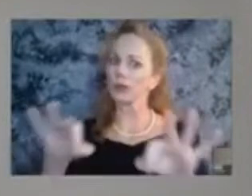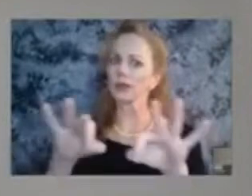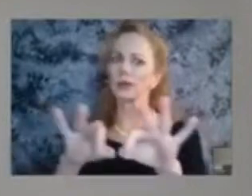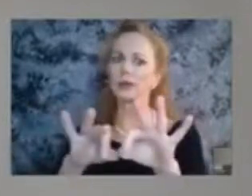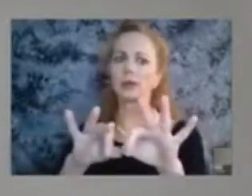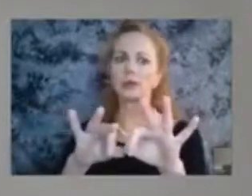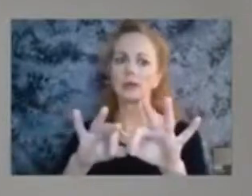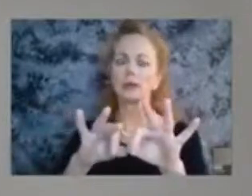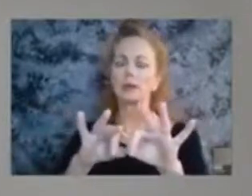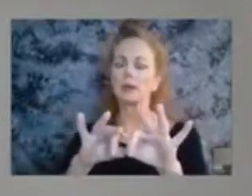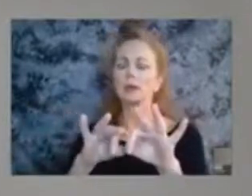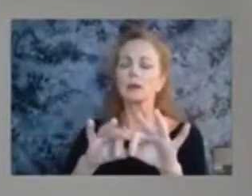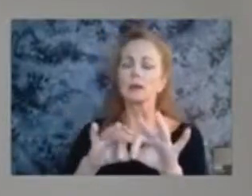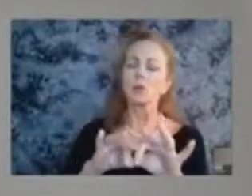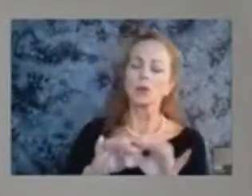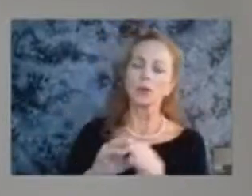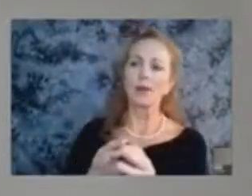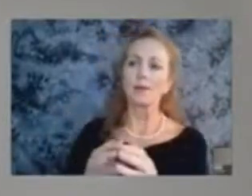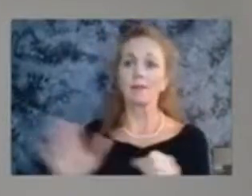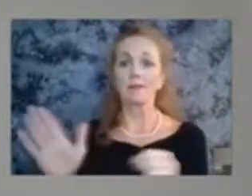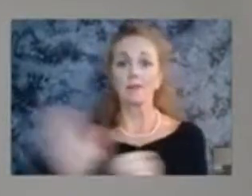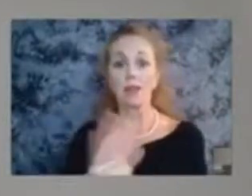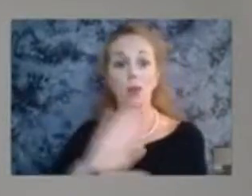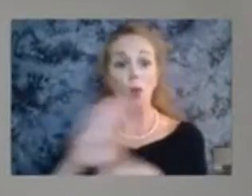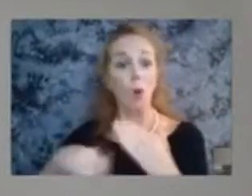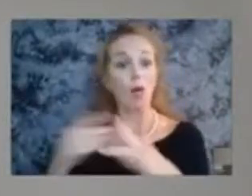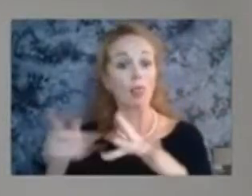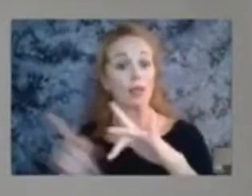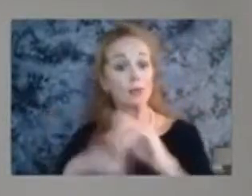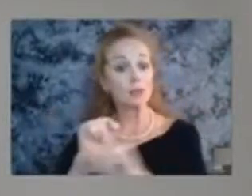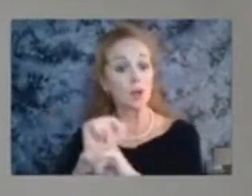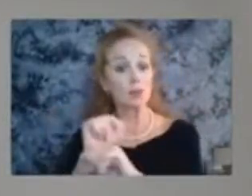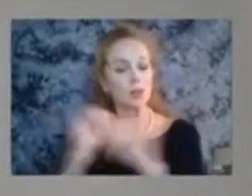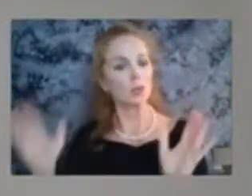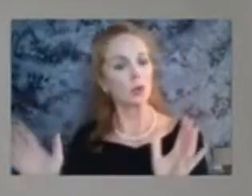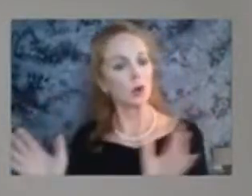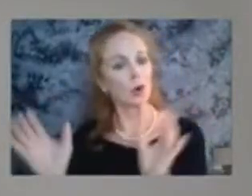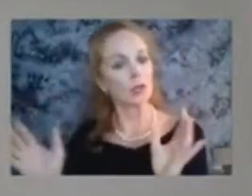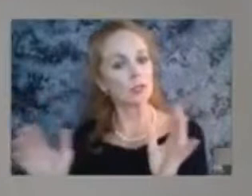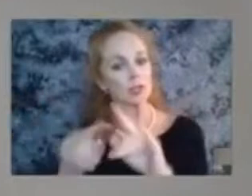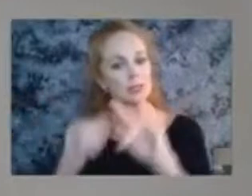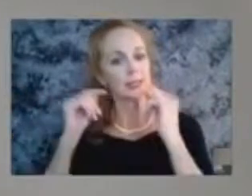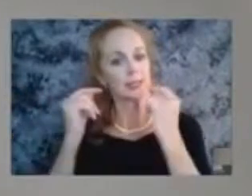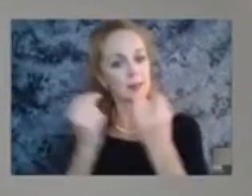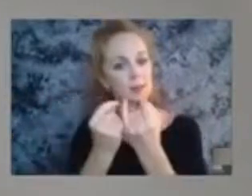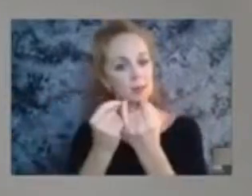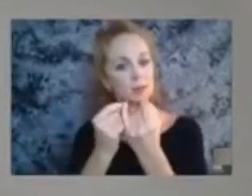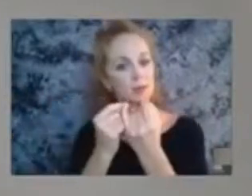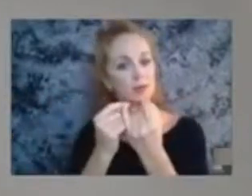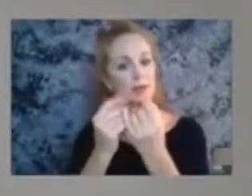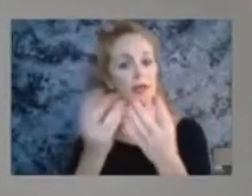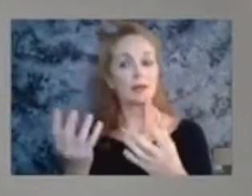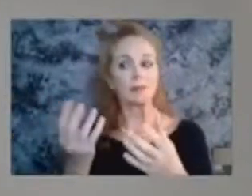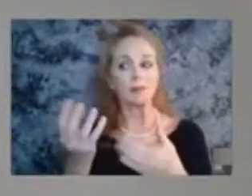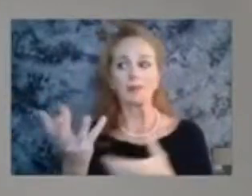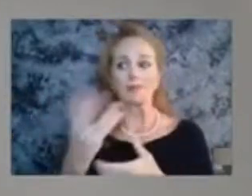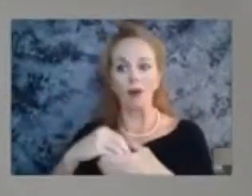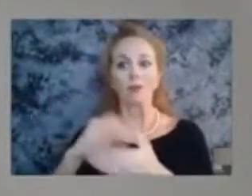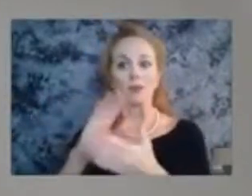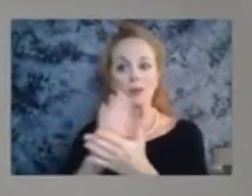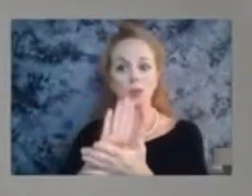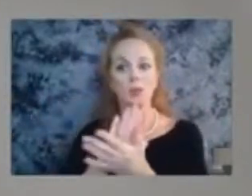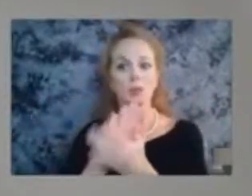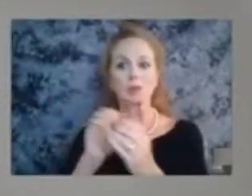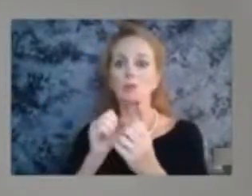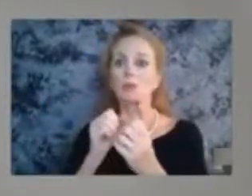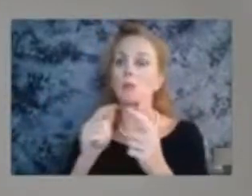those vacancies filled, and that we encourage our team to be in our schools every day as much as possible. So thank you